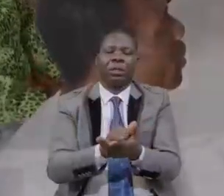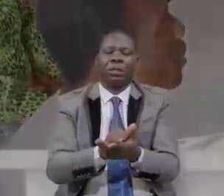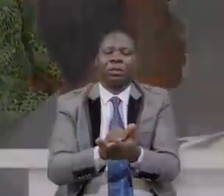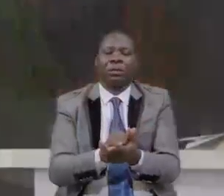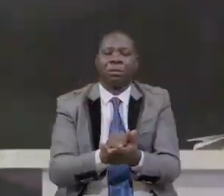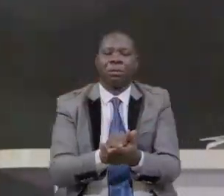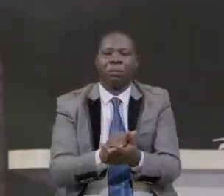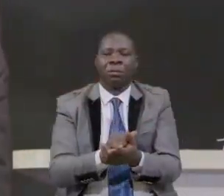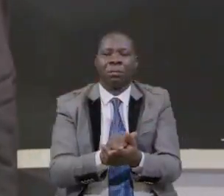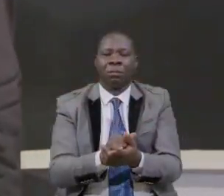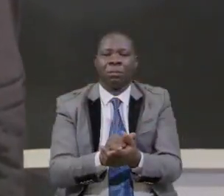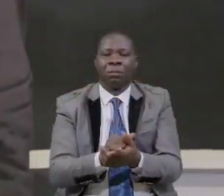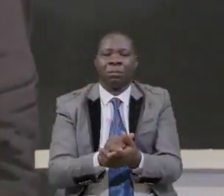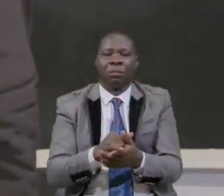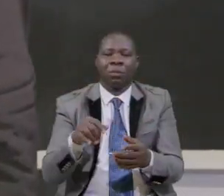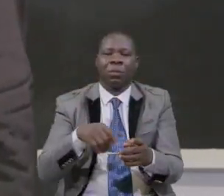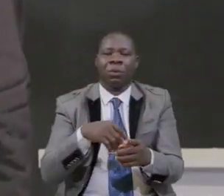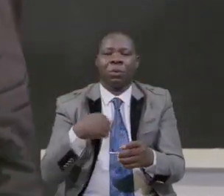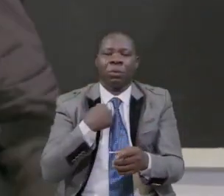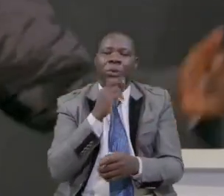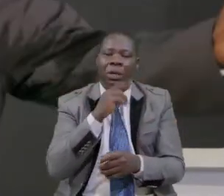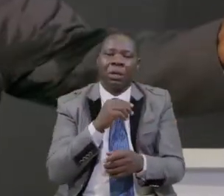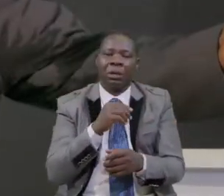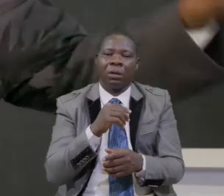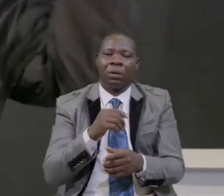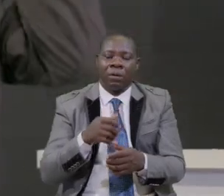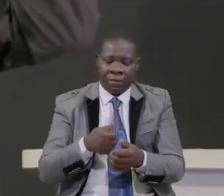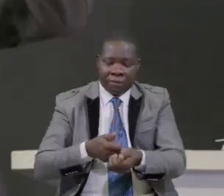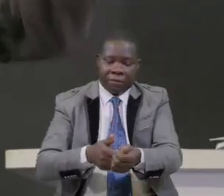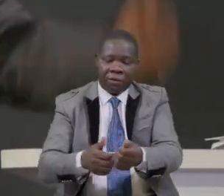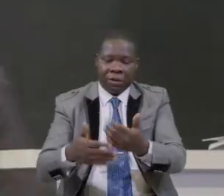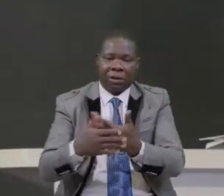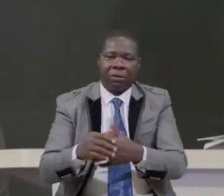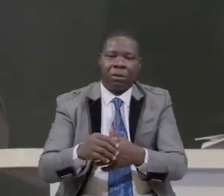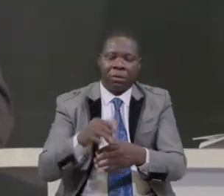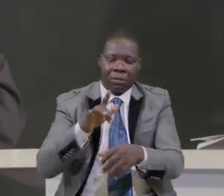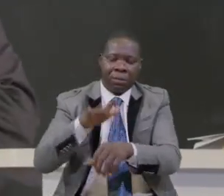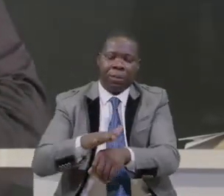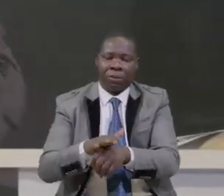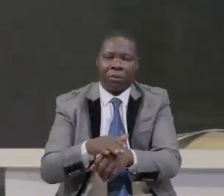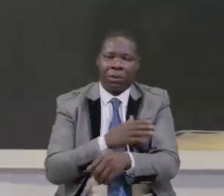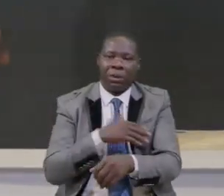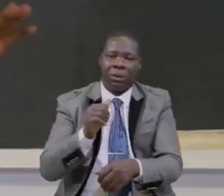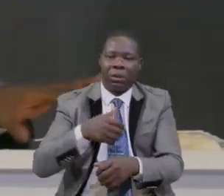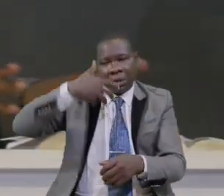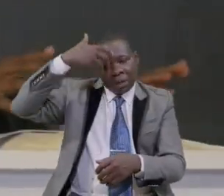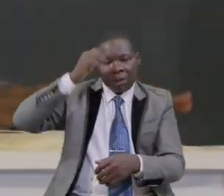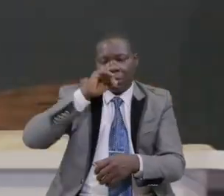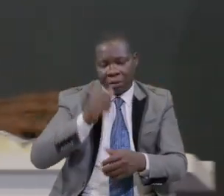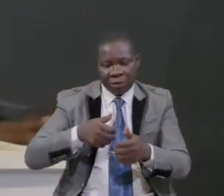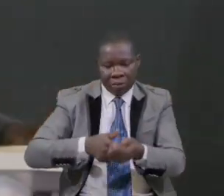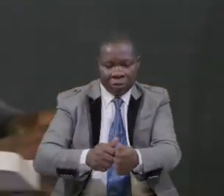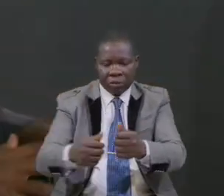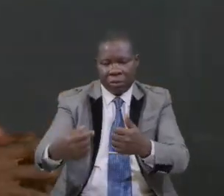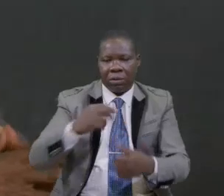We're chasing mosquitoes, and a lion is pursuing us. There are